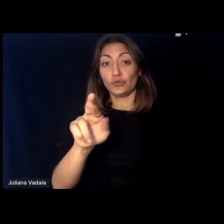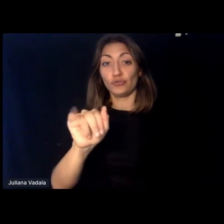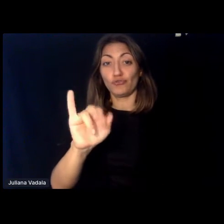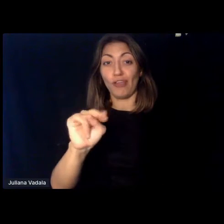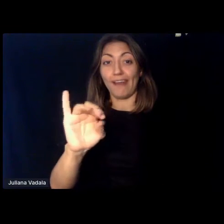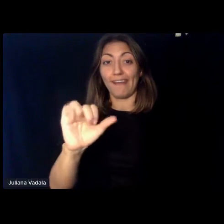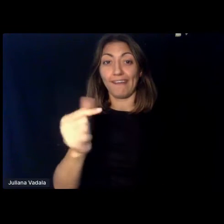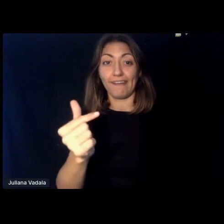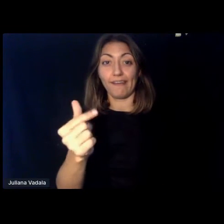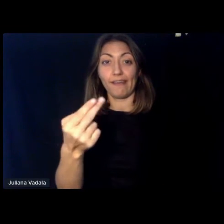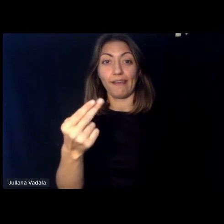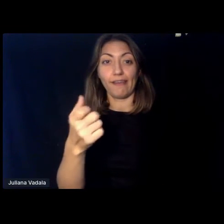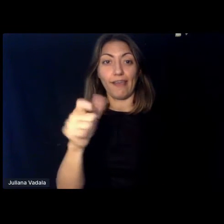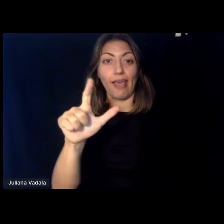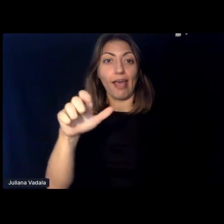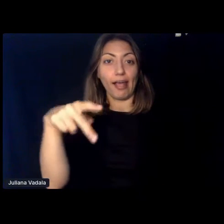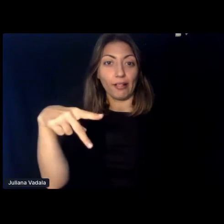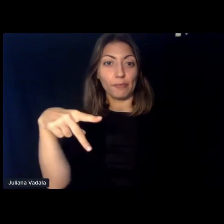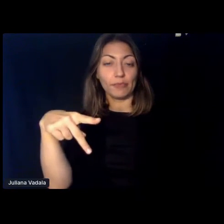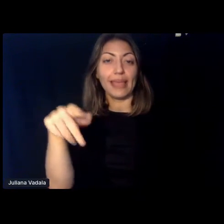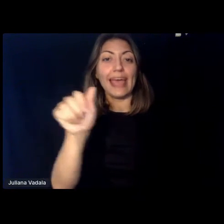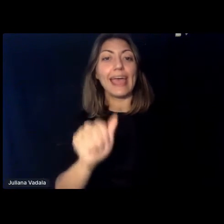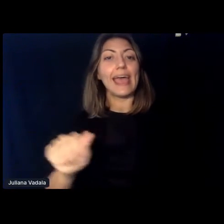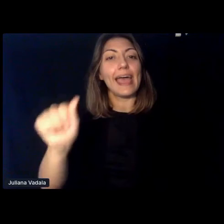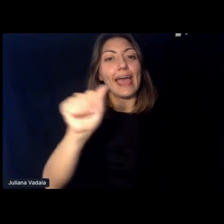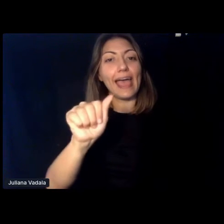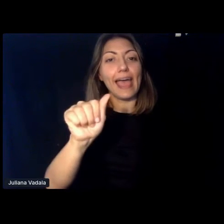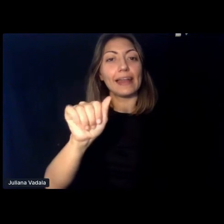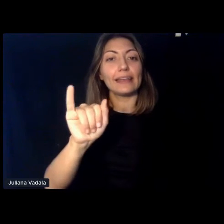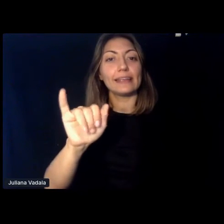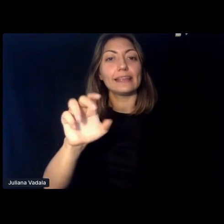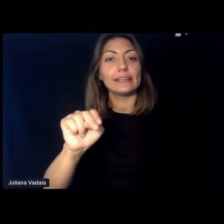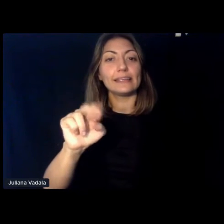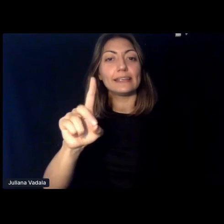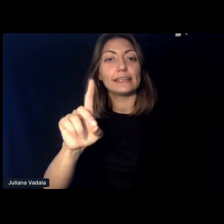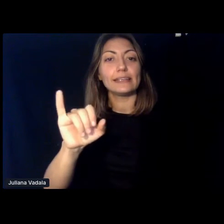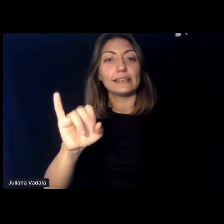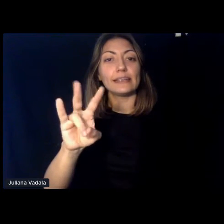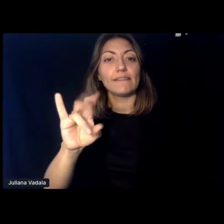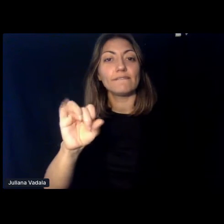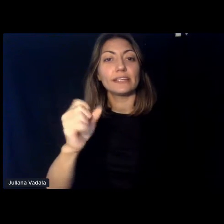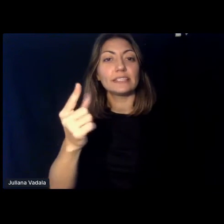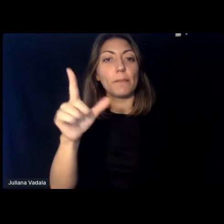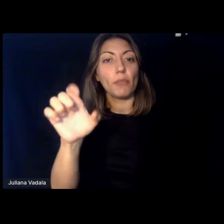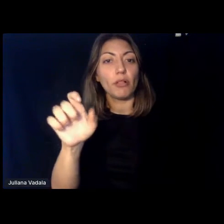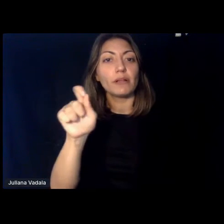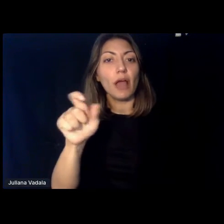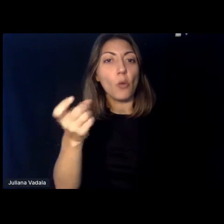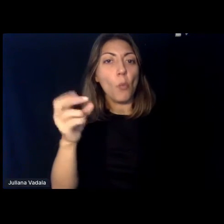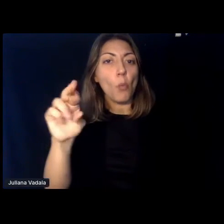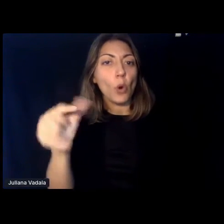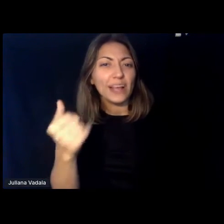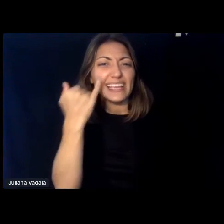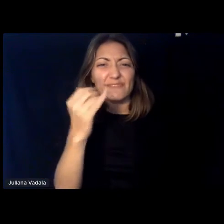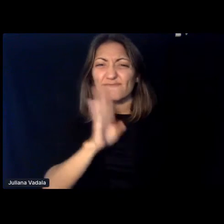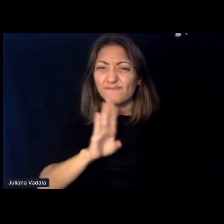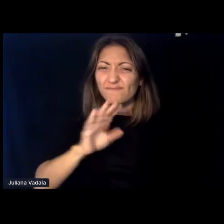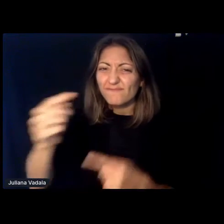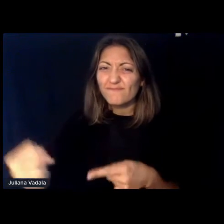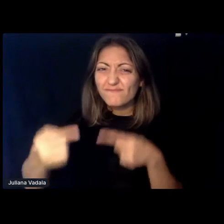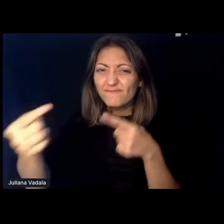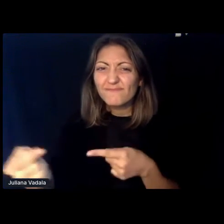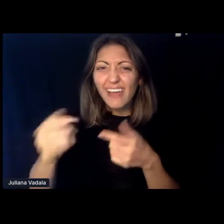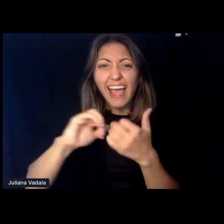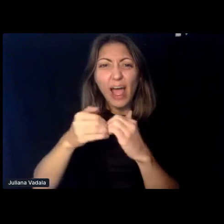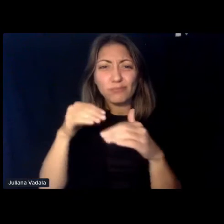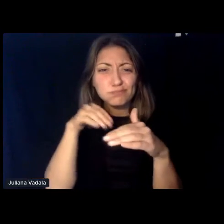traininghelp@indivisible.org. If for some reason you can't even get into the session. Now you may be asking, how do I find this tech